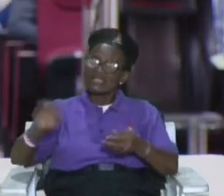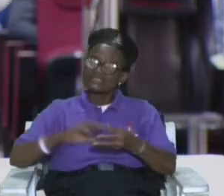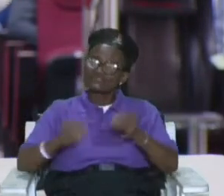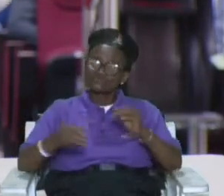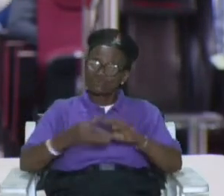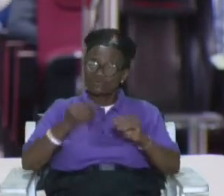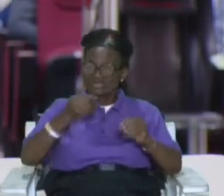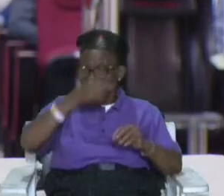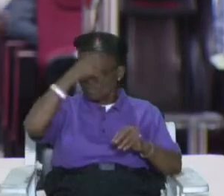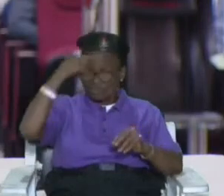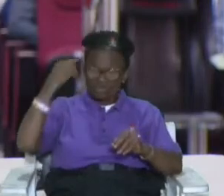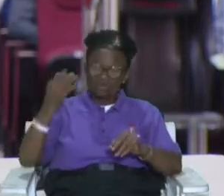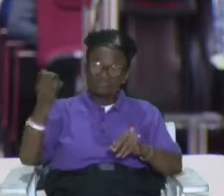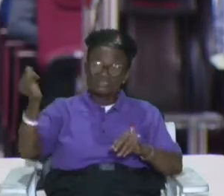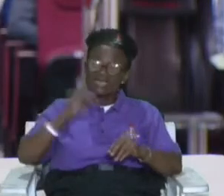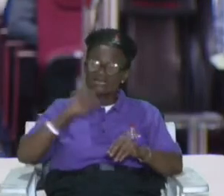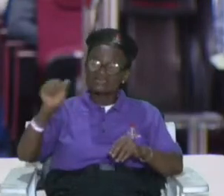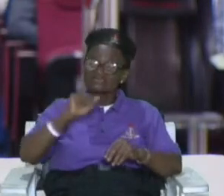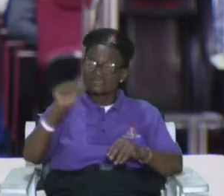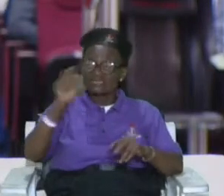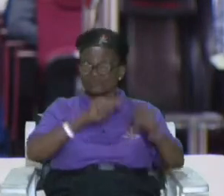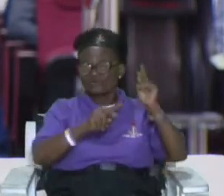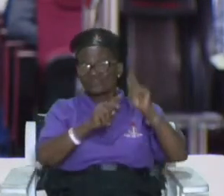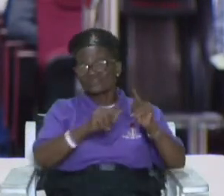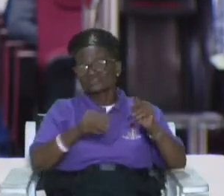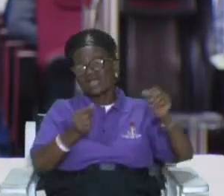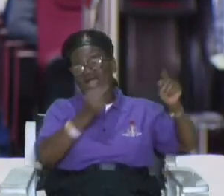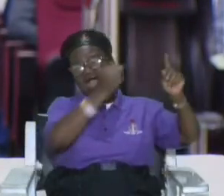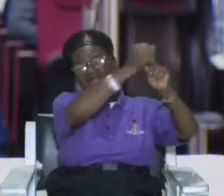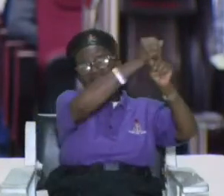because there is a prophecy attached to it.